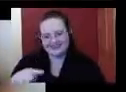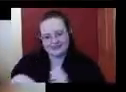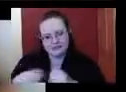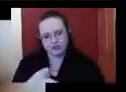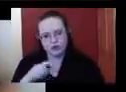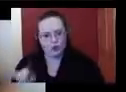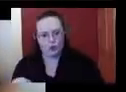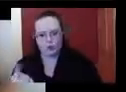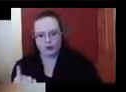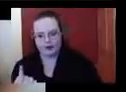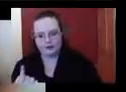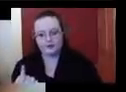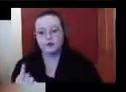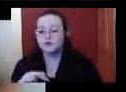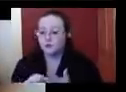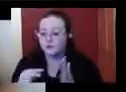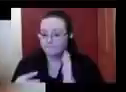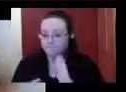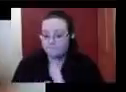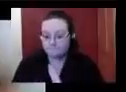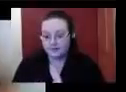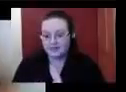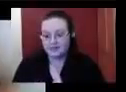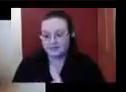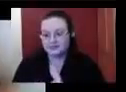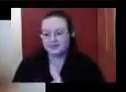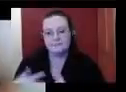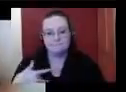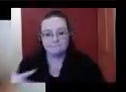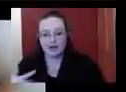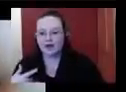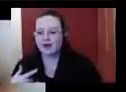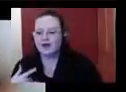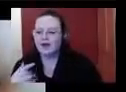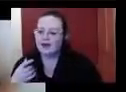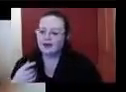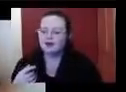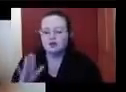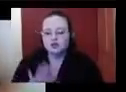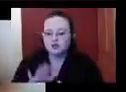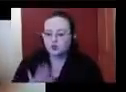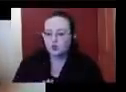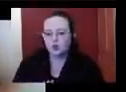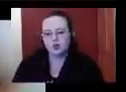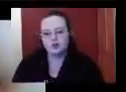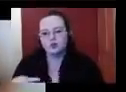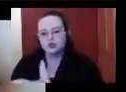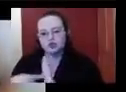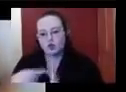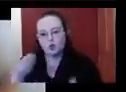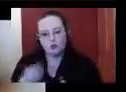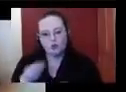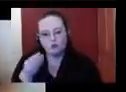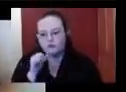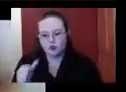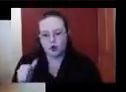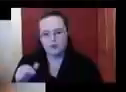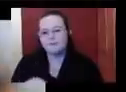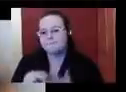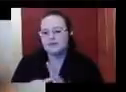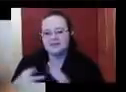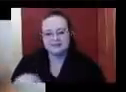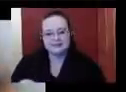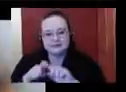year. This means we will not be using the potential of suspensions this year for those students whose immunization is not